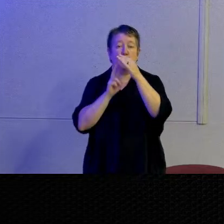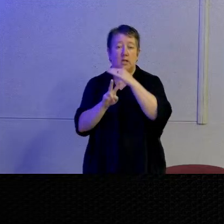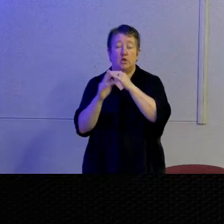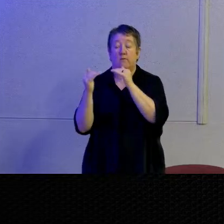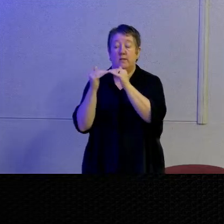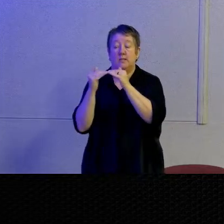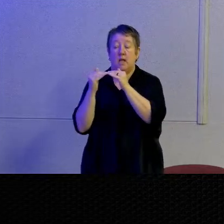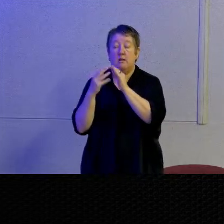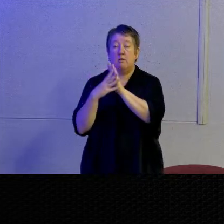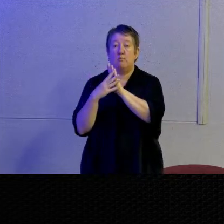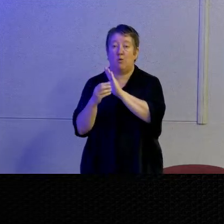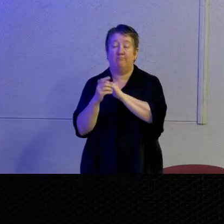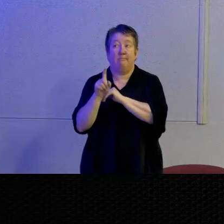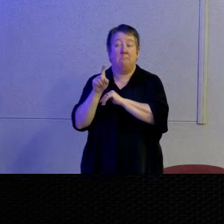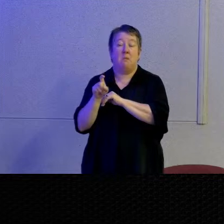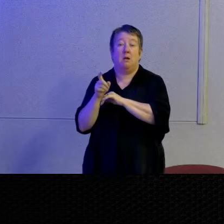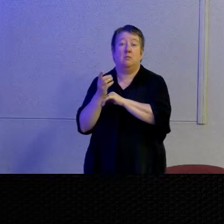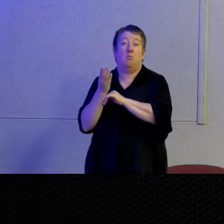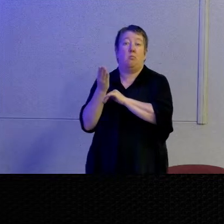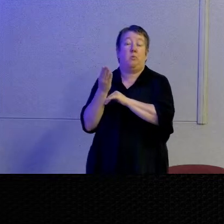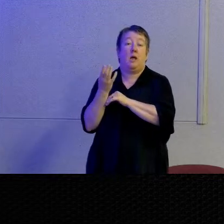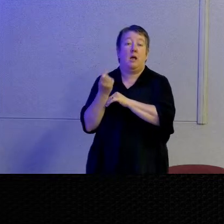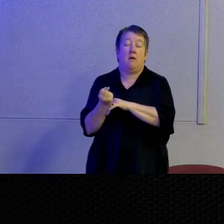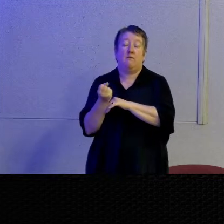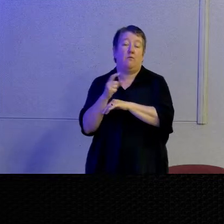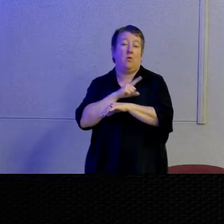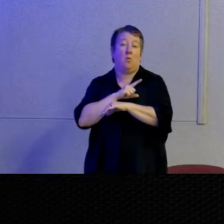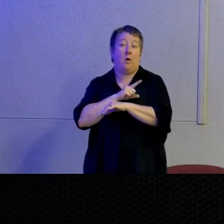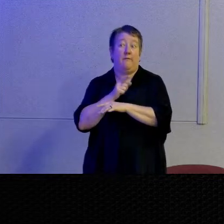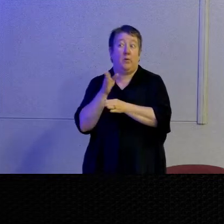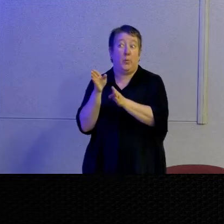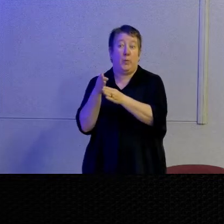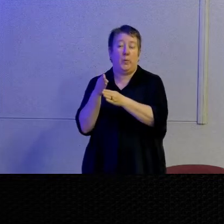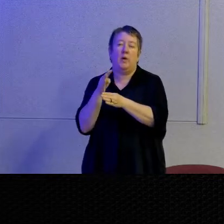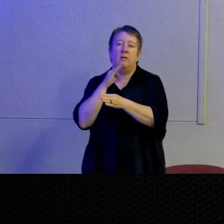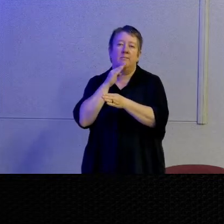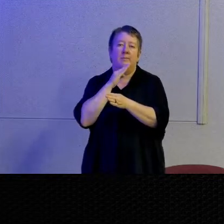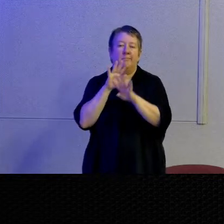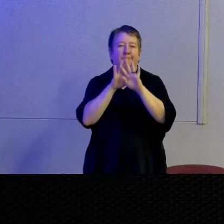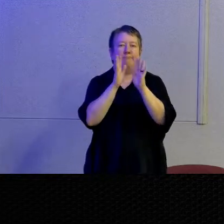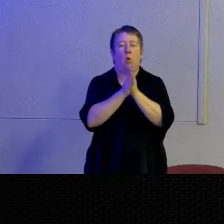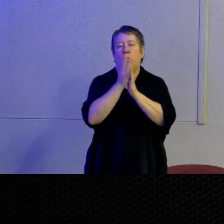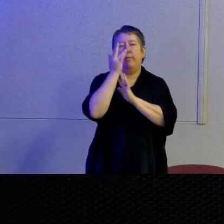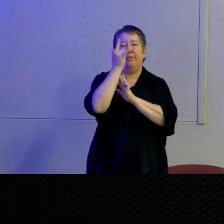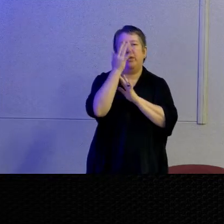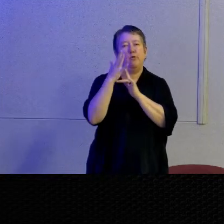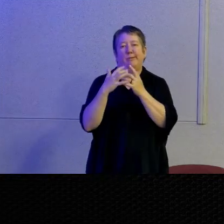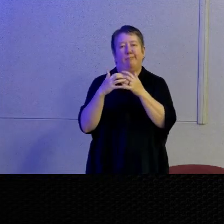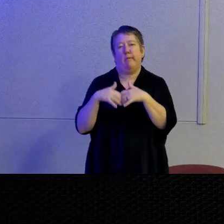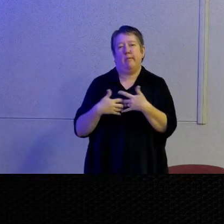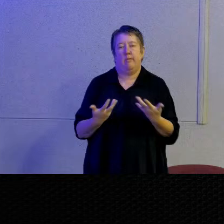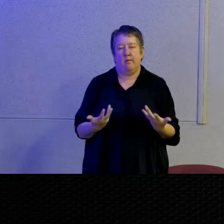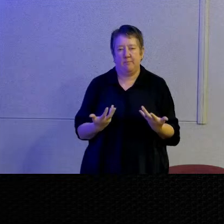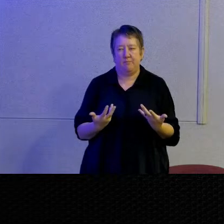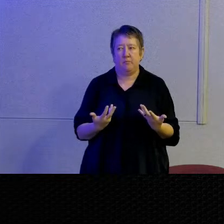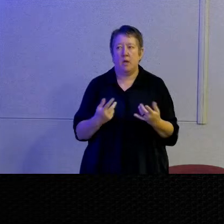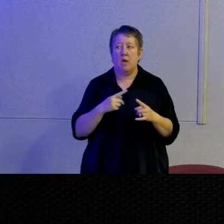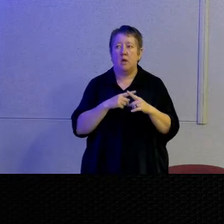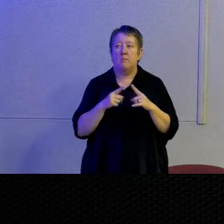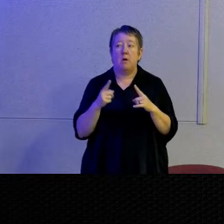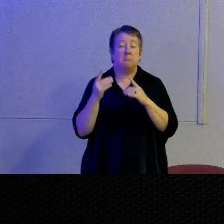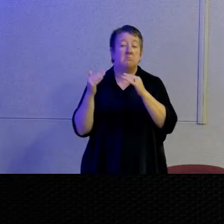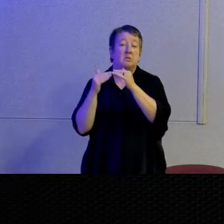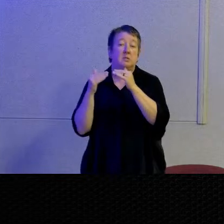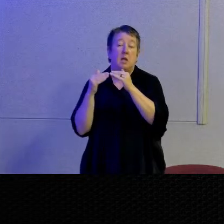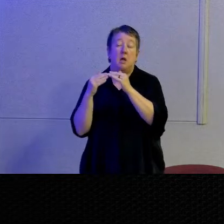otherwise the whole structure of the theory would collapse. But there could be extensions of the standard